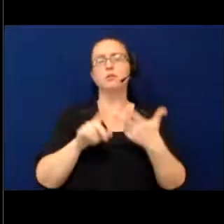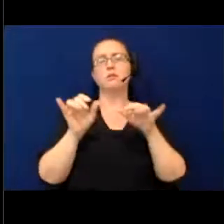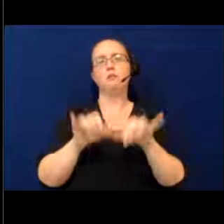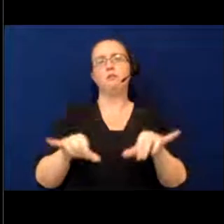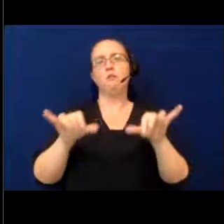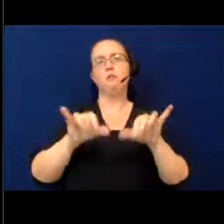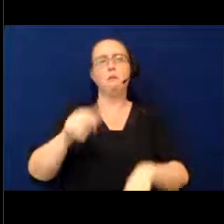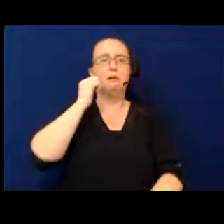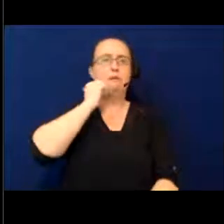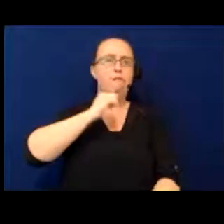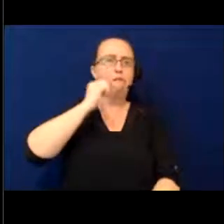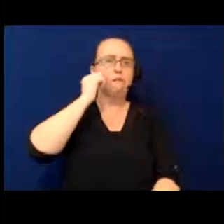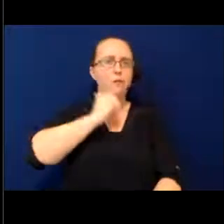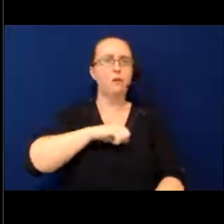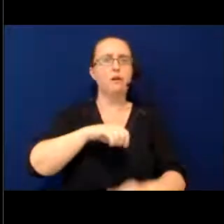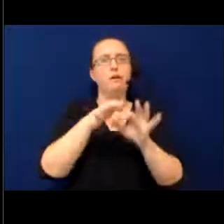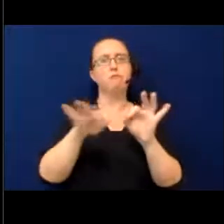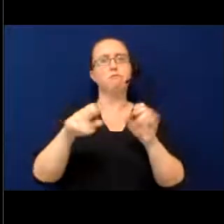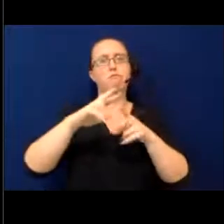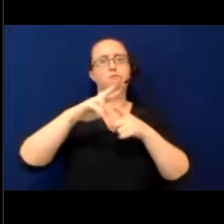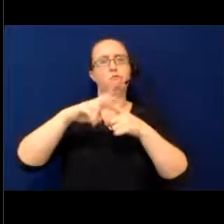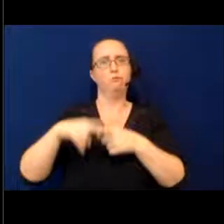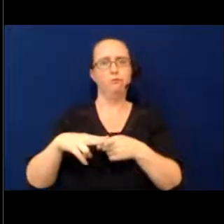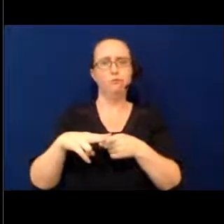words, short sentences, using